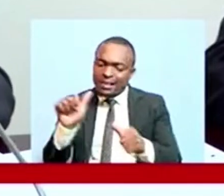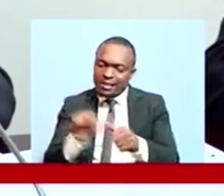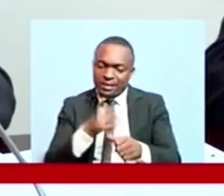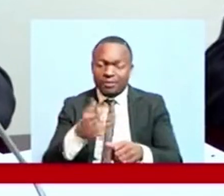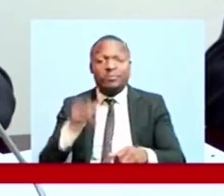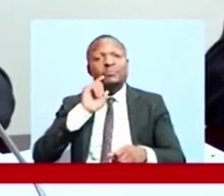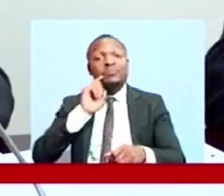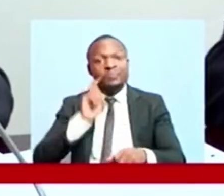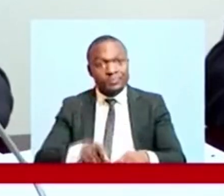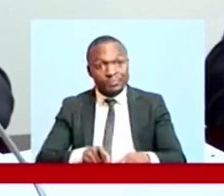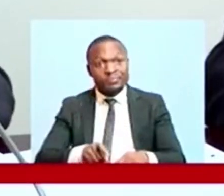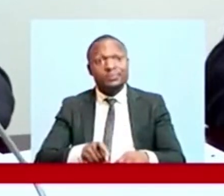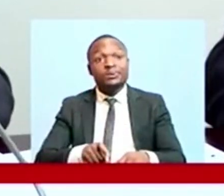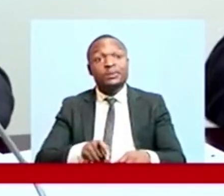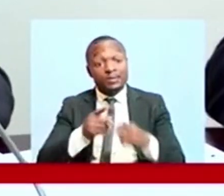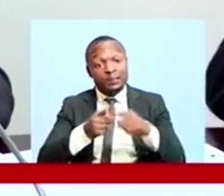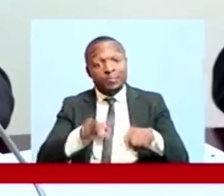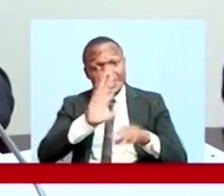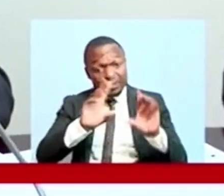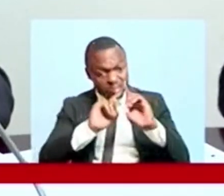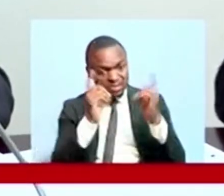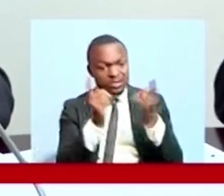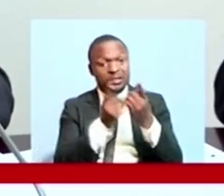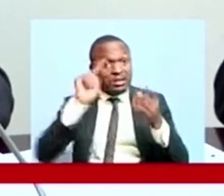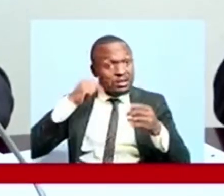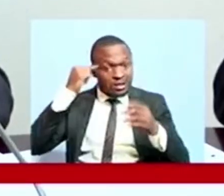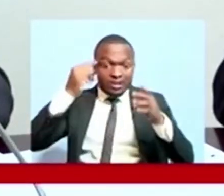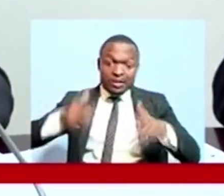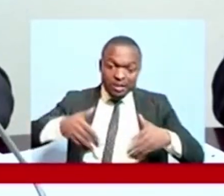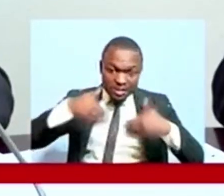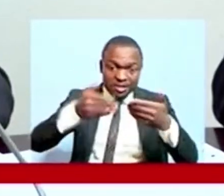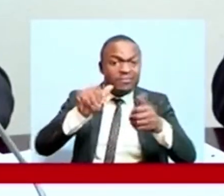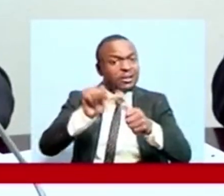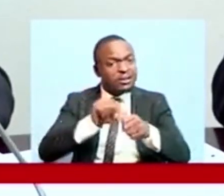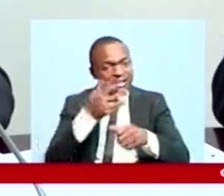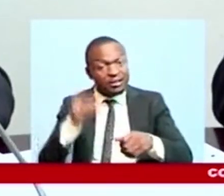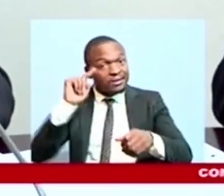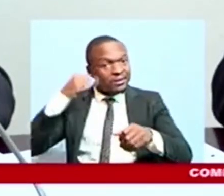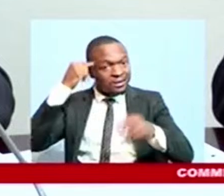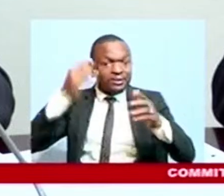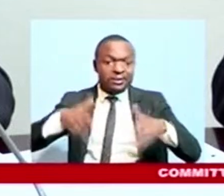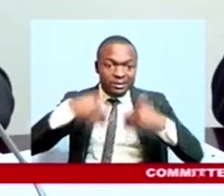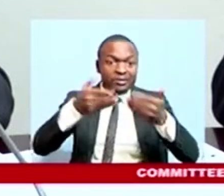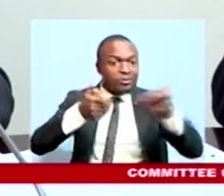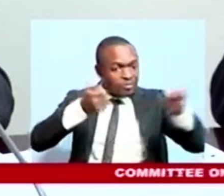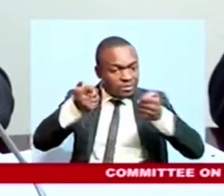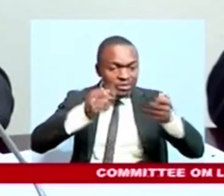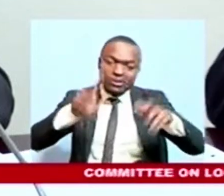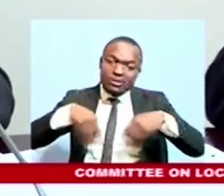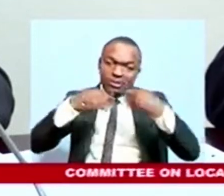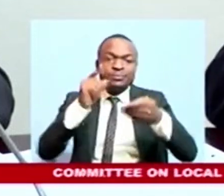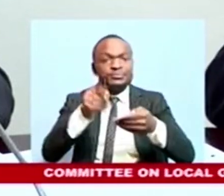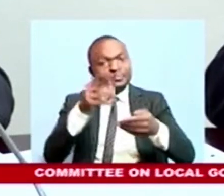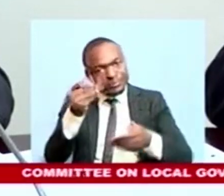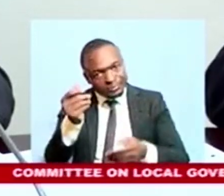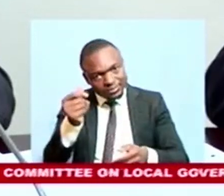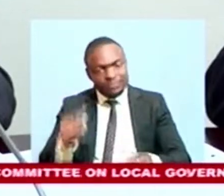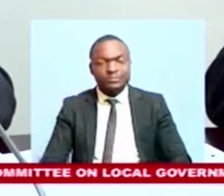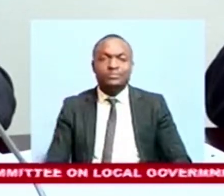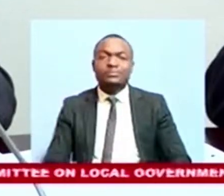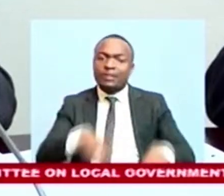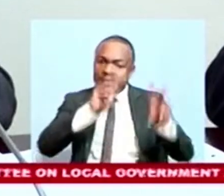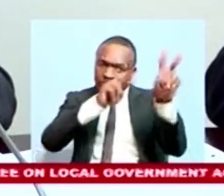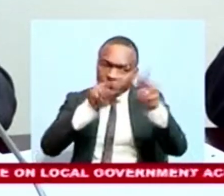is ticking in your district, because the government has given you everything. The government has given you the vehicle, has given you the monies and